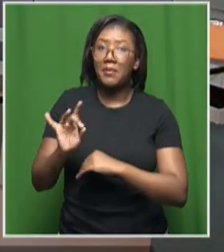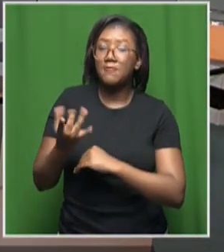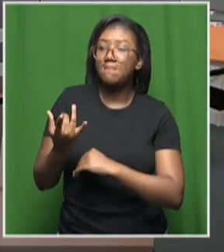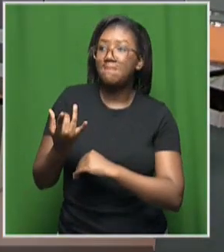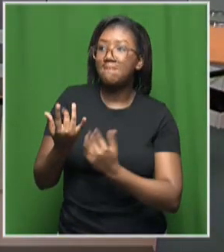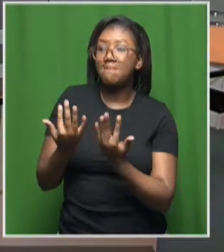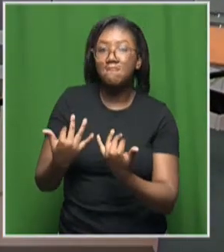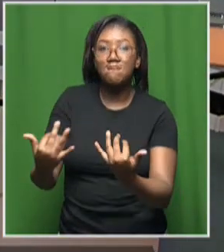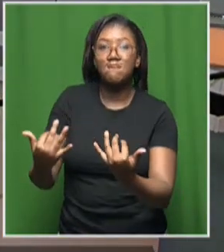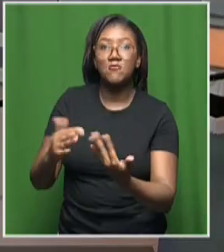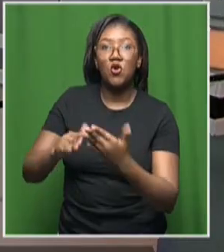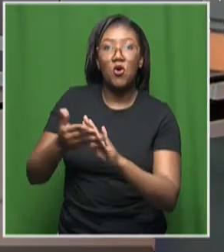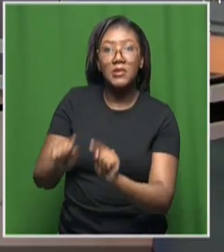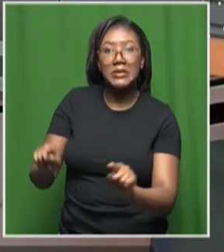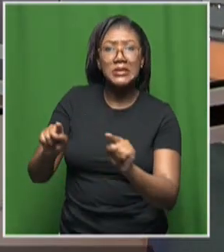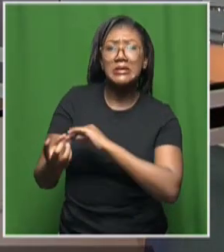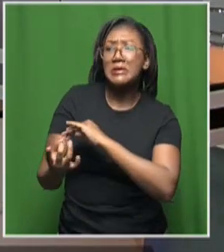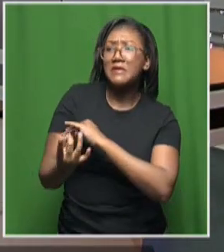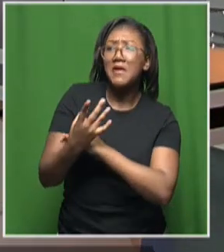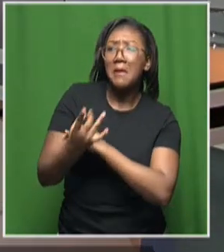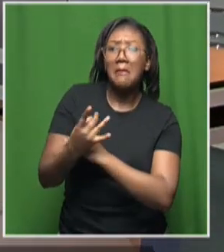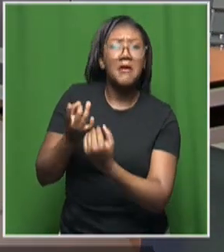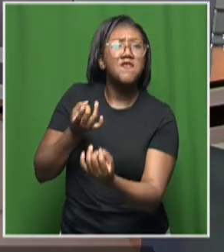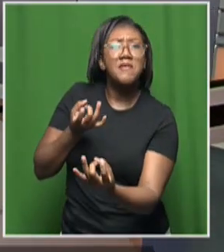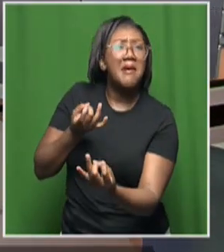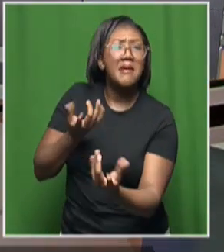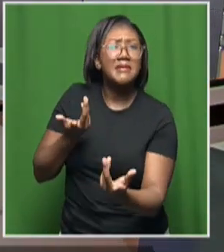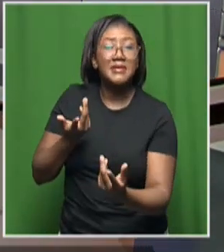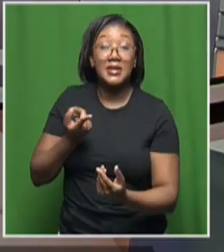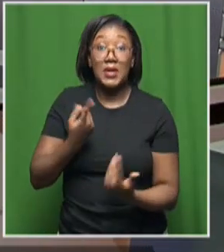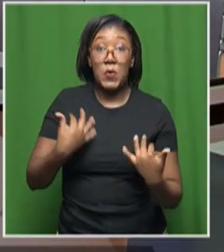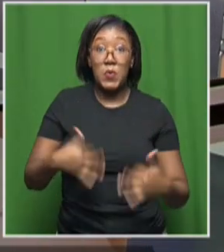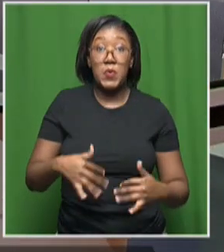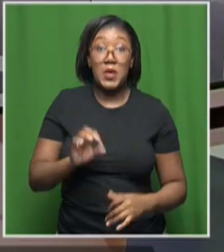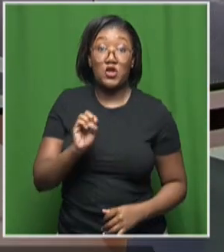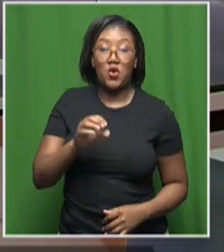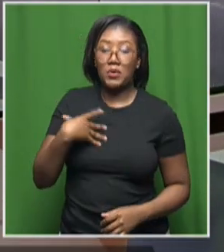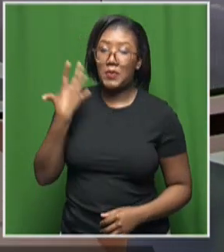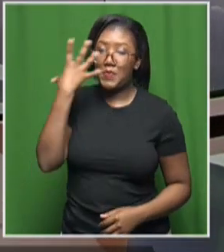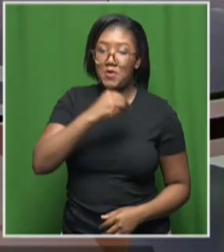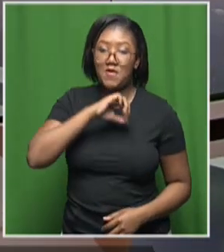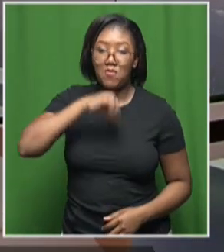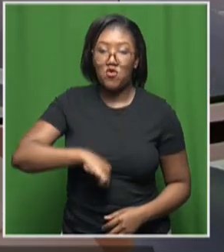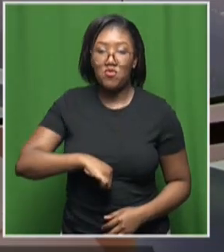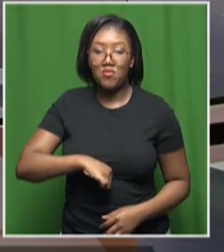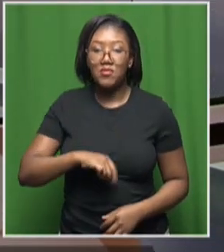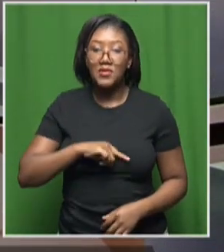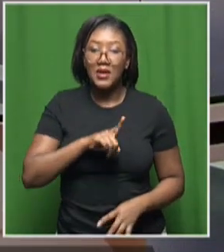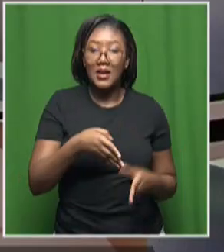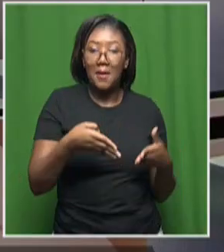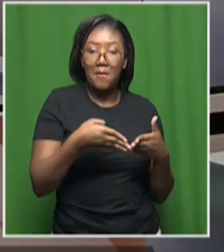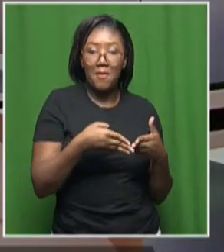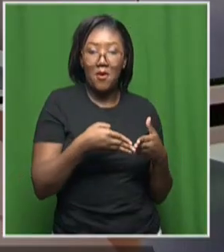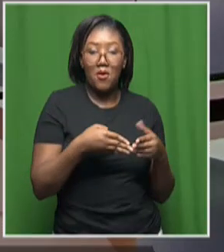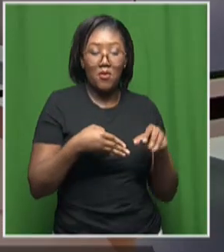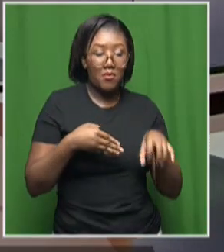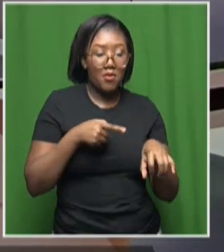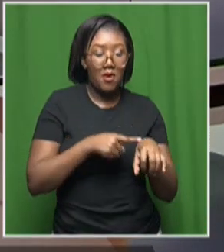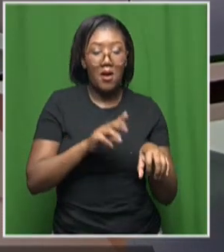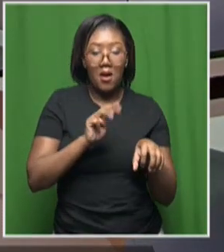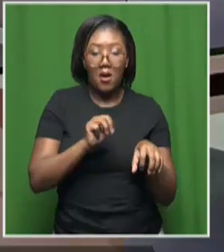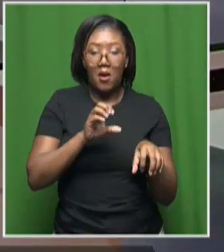your people? I mean, it's been beautiful. It's been beautiful being in Soweto. We are based right on the corner of Morris